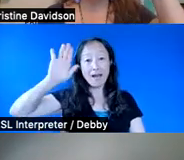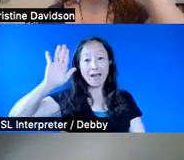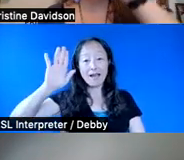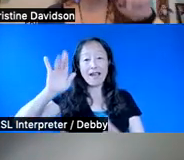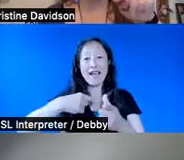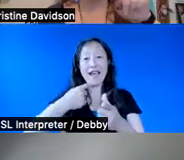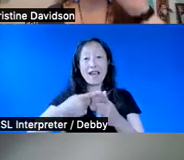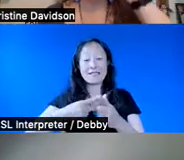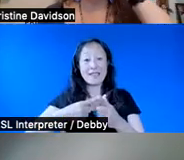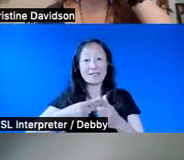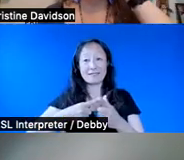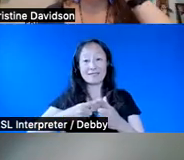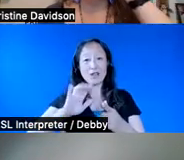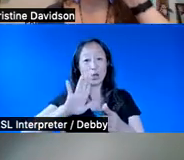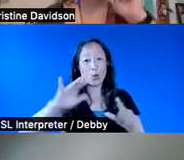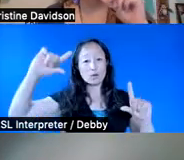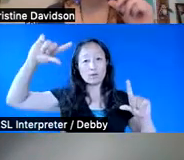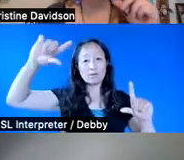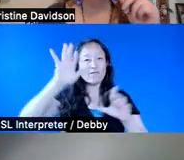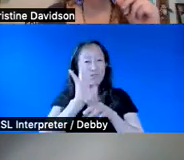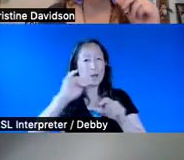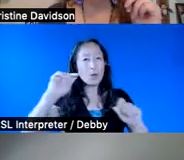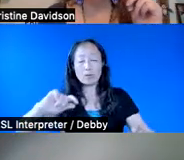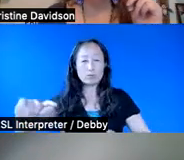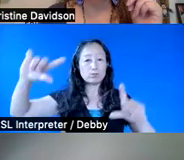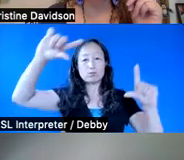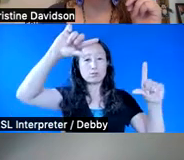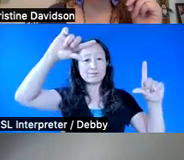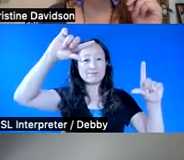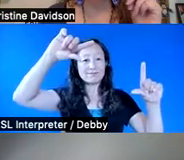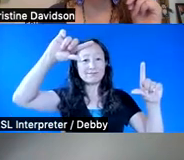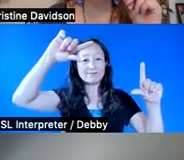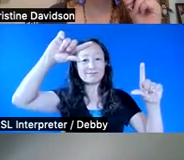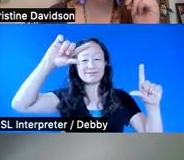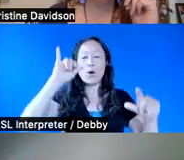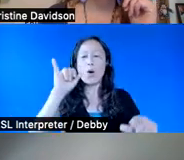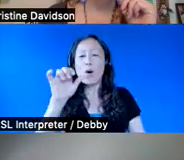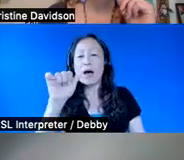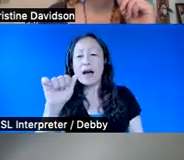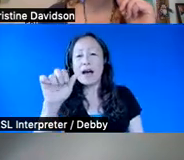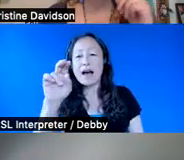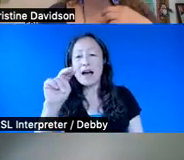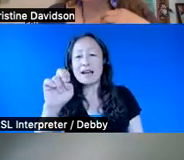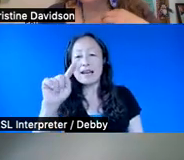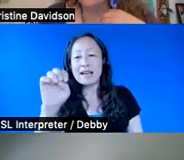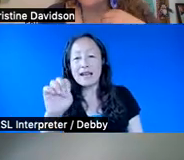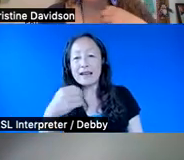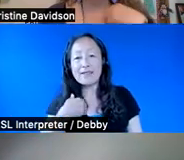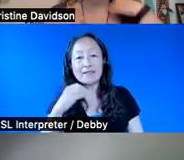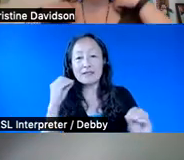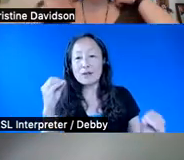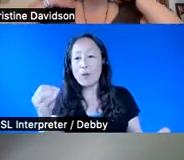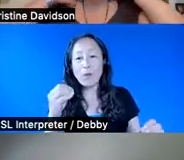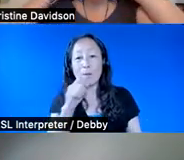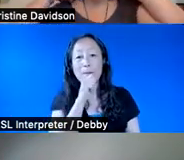little square tiles here. Oh, Annette has no mic or camera. Well, welcome, Annette,